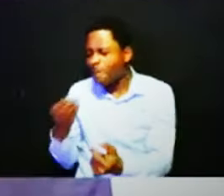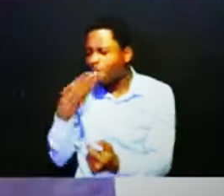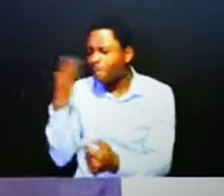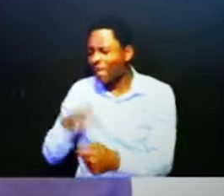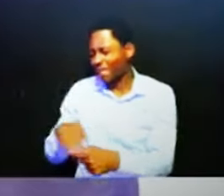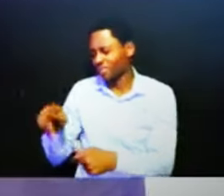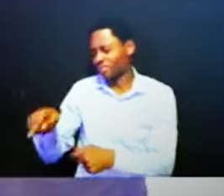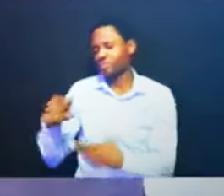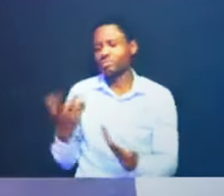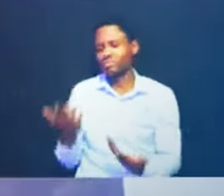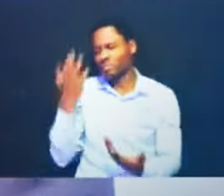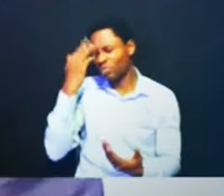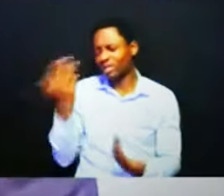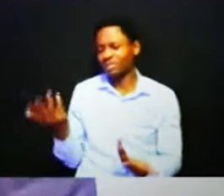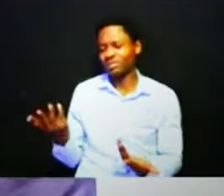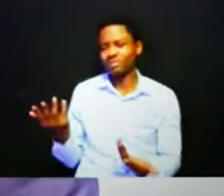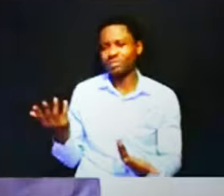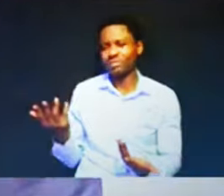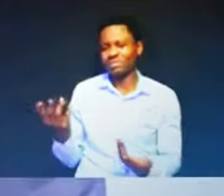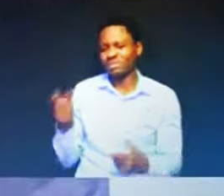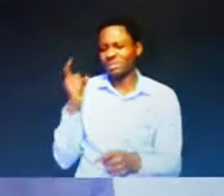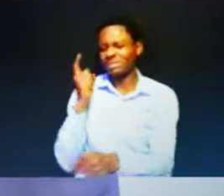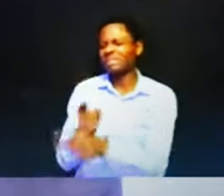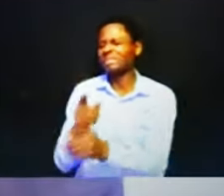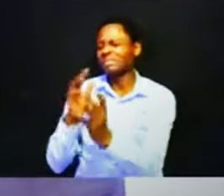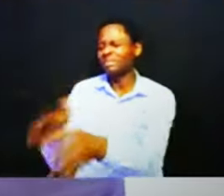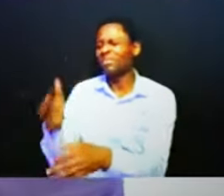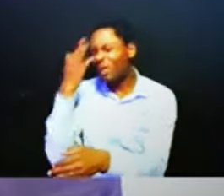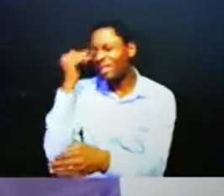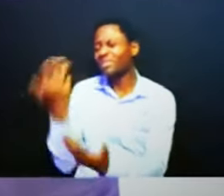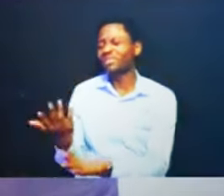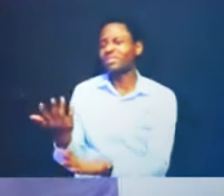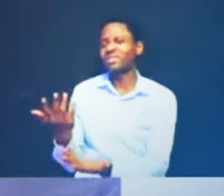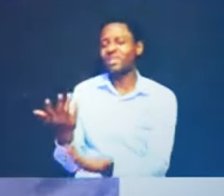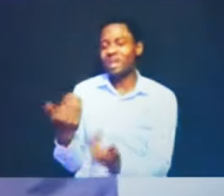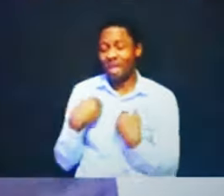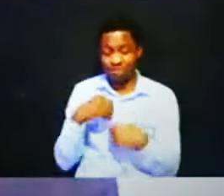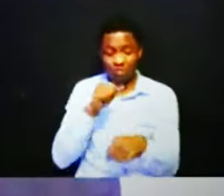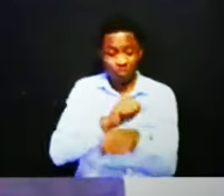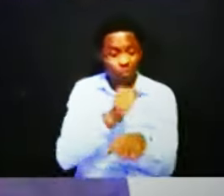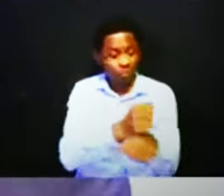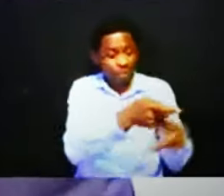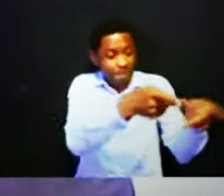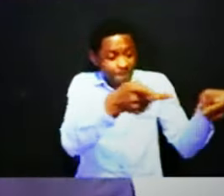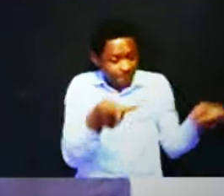Why do people fail to discipline the Alexanders at the